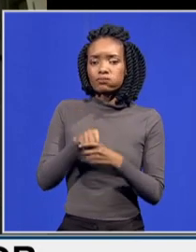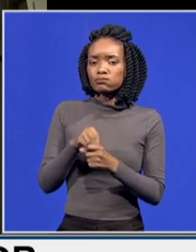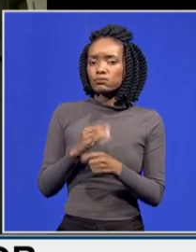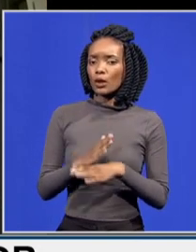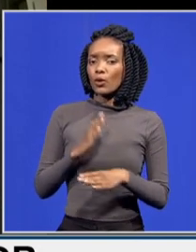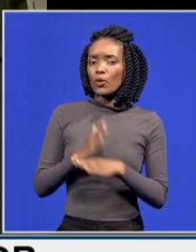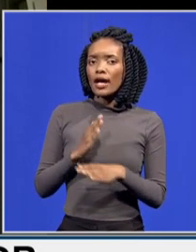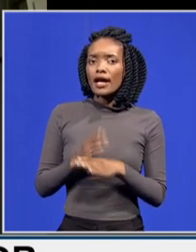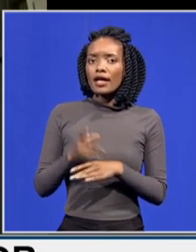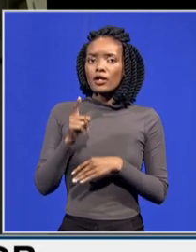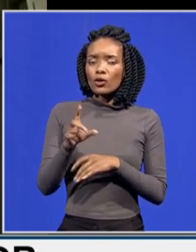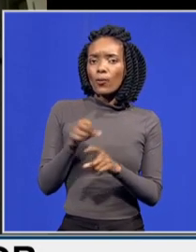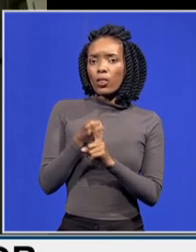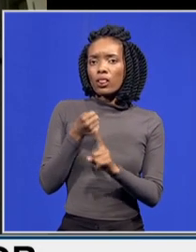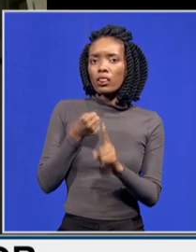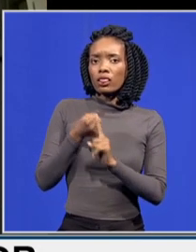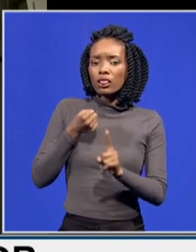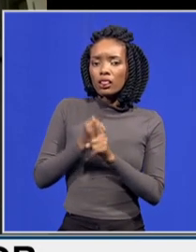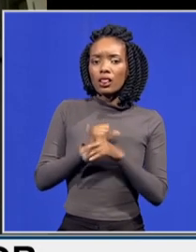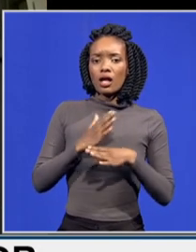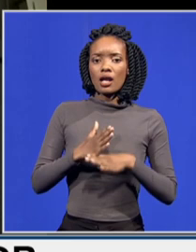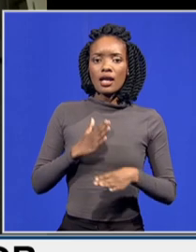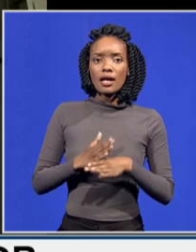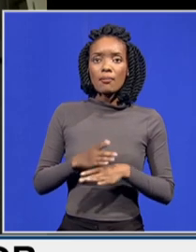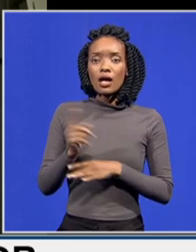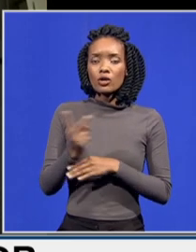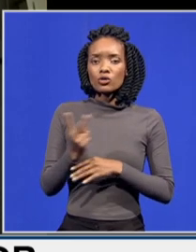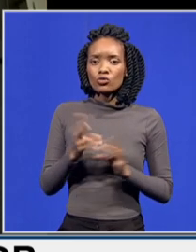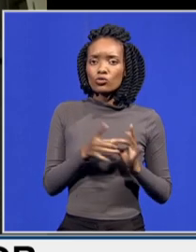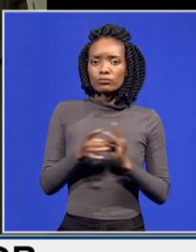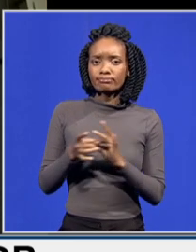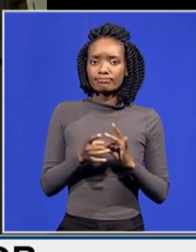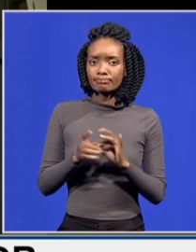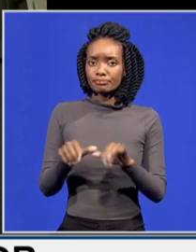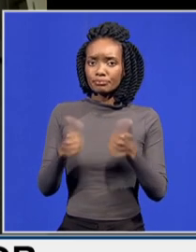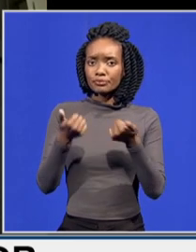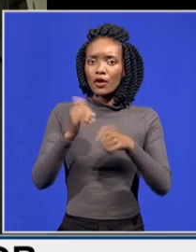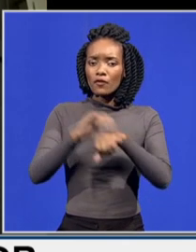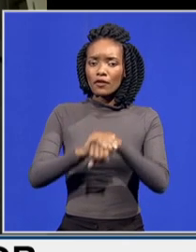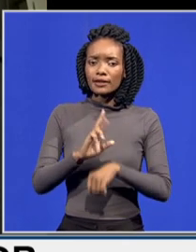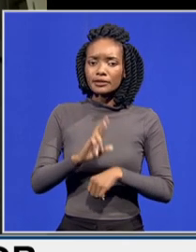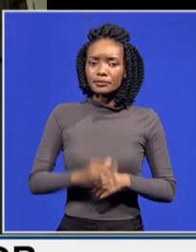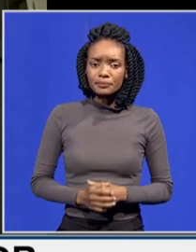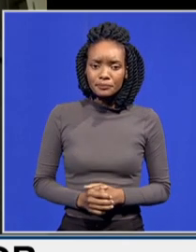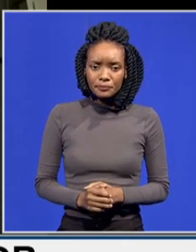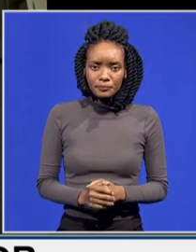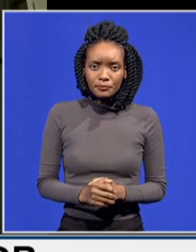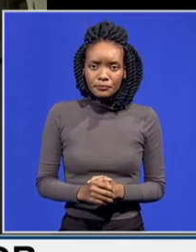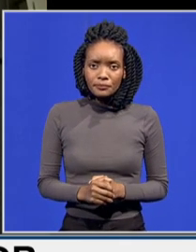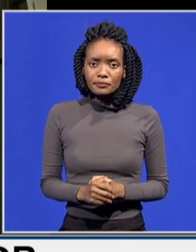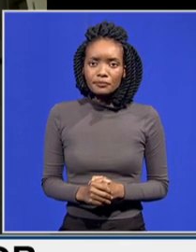for labor, you had quite a good relationship with him and also developed a friendship.